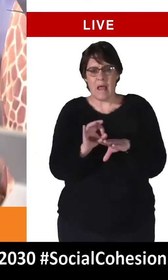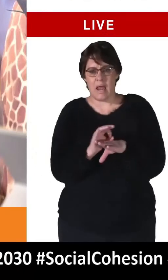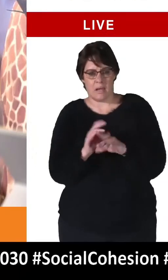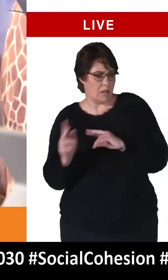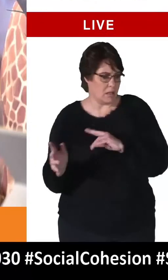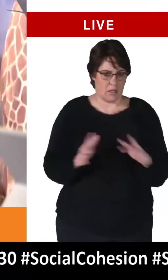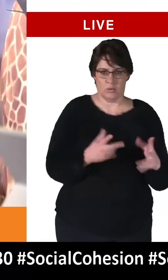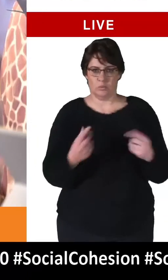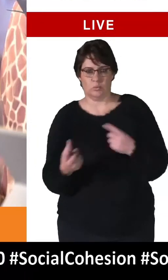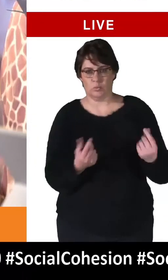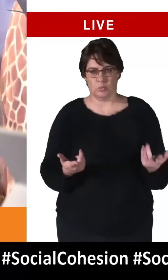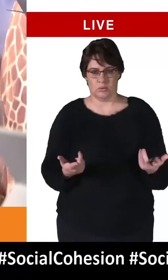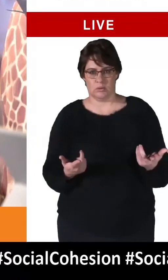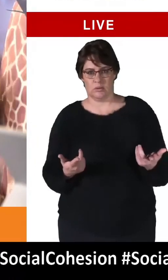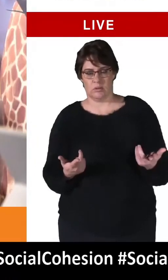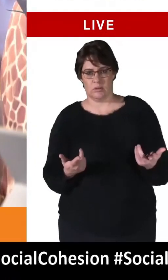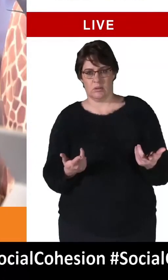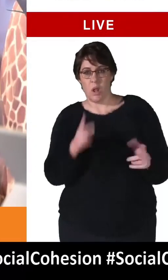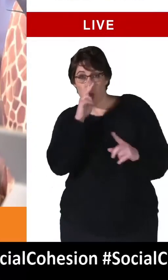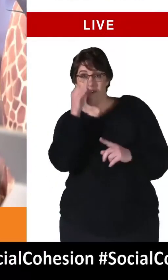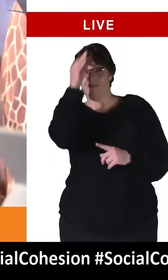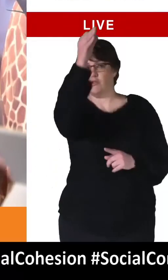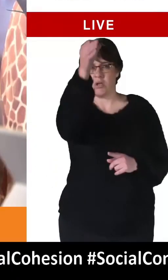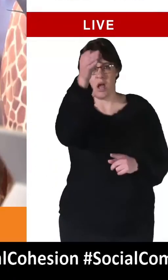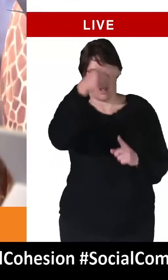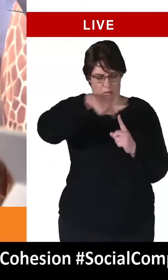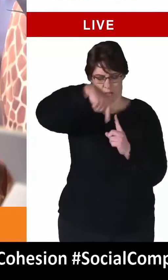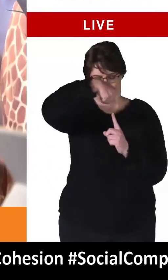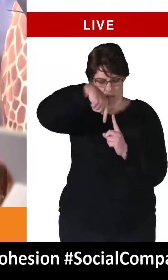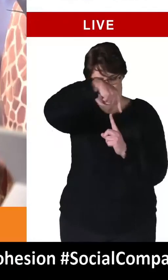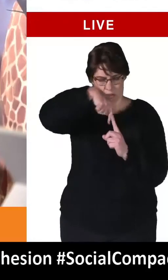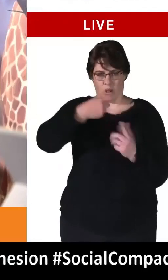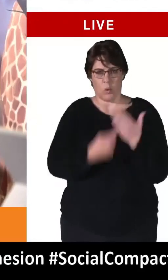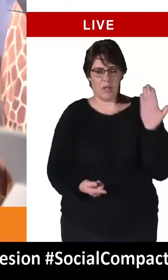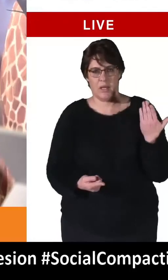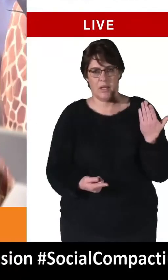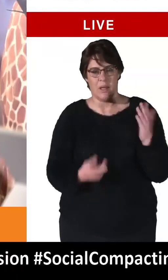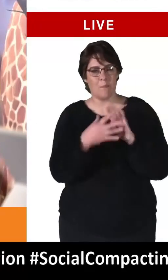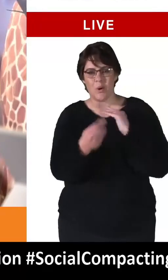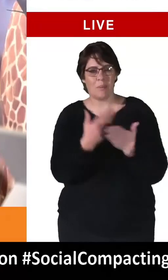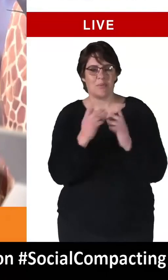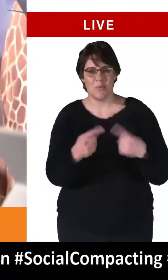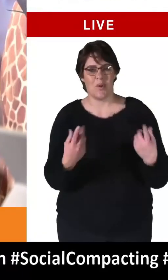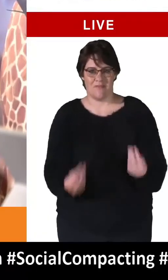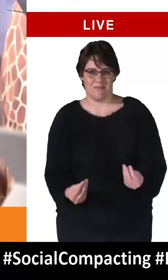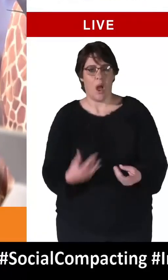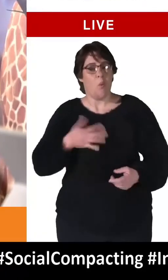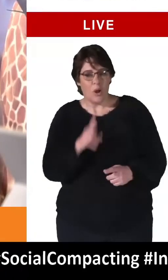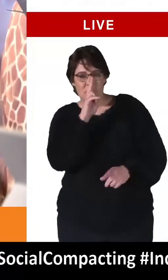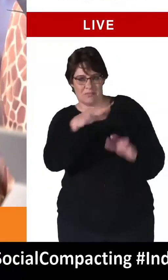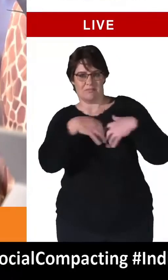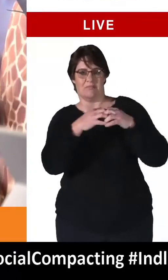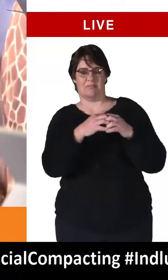gazing, navel gazing. They don't look ahead. We don't have a modeling capability. I would like to see one.